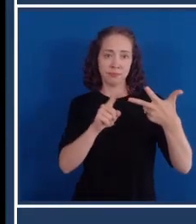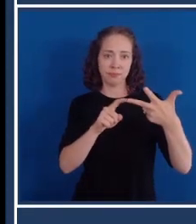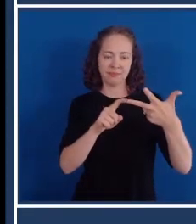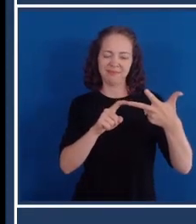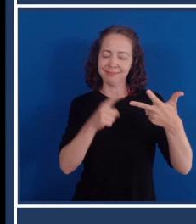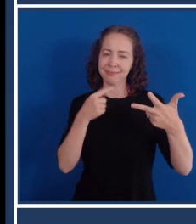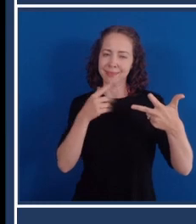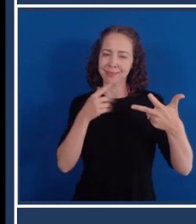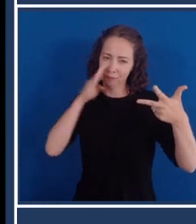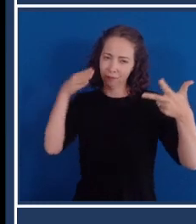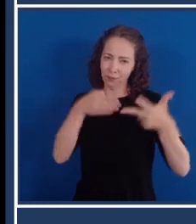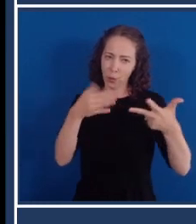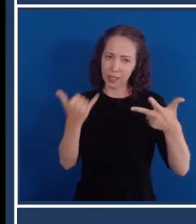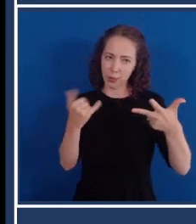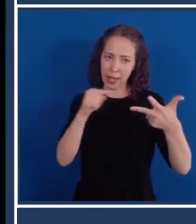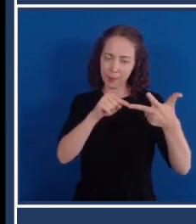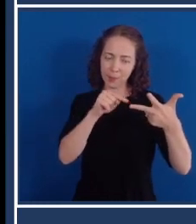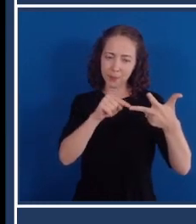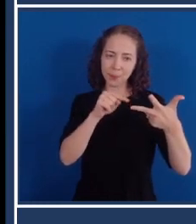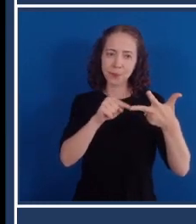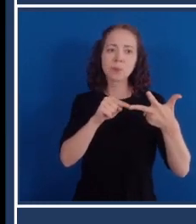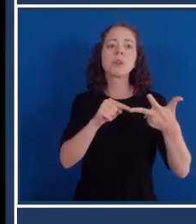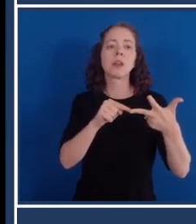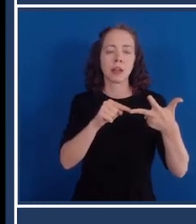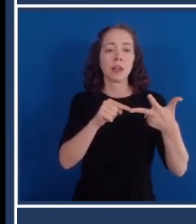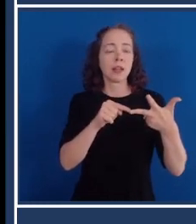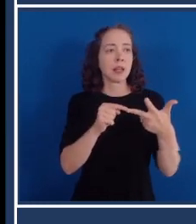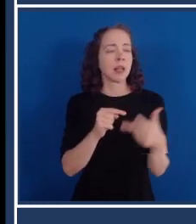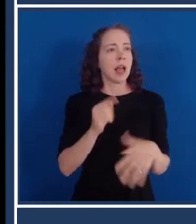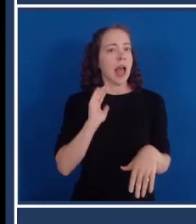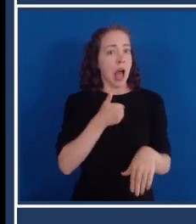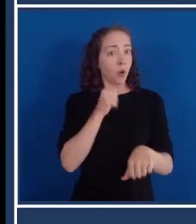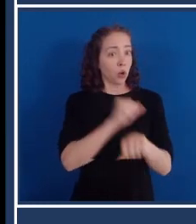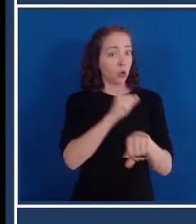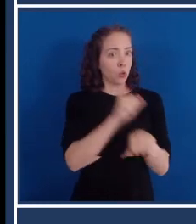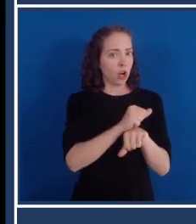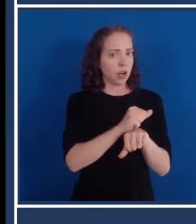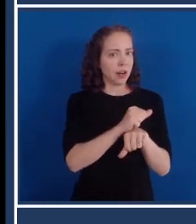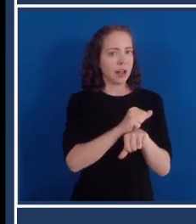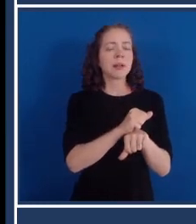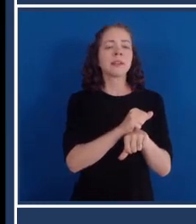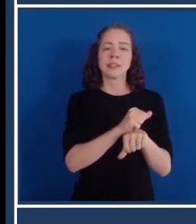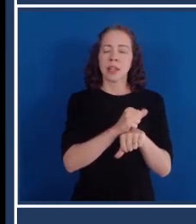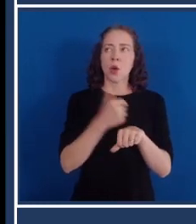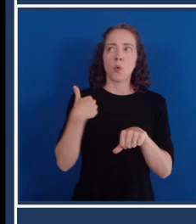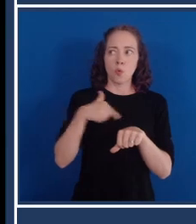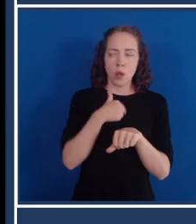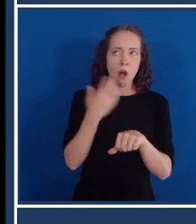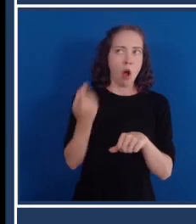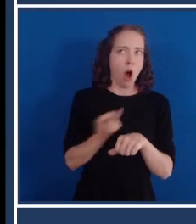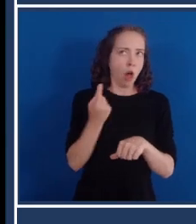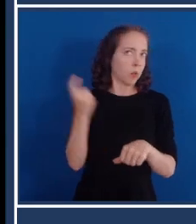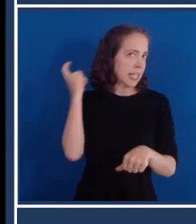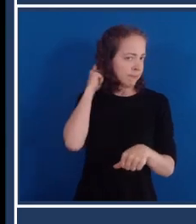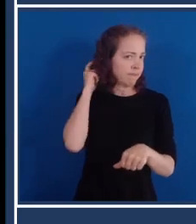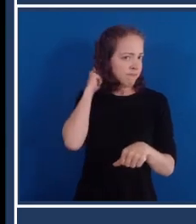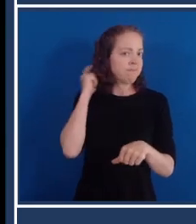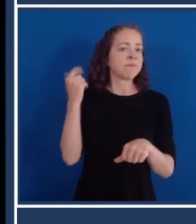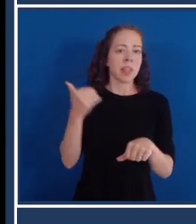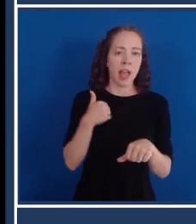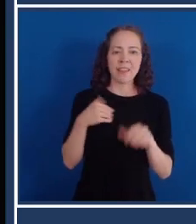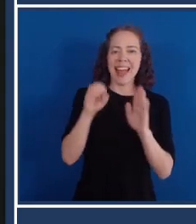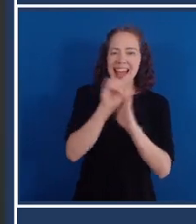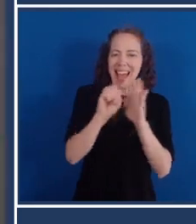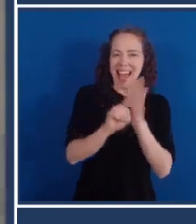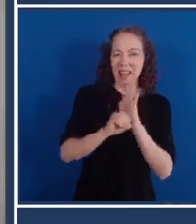sure that we are guided by a set of ethical principles. We believe that living up to